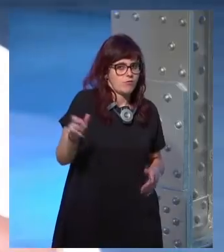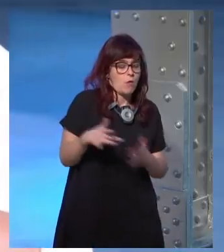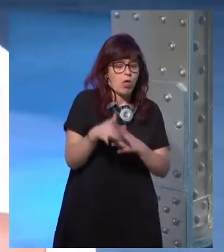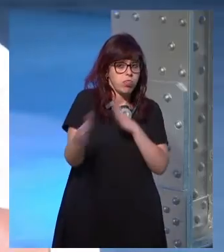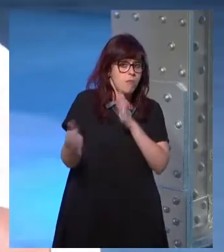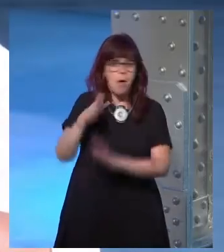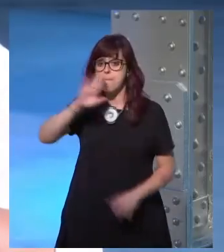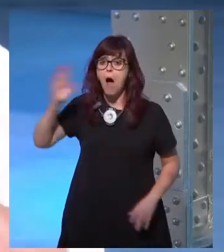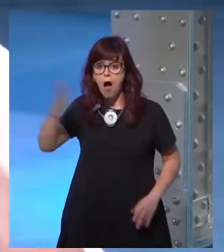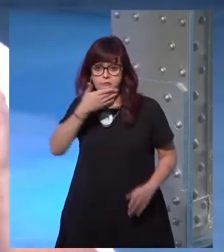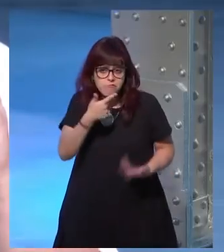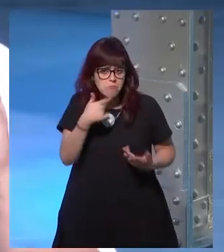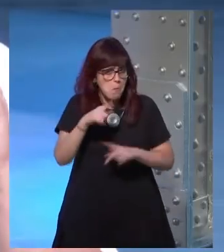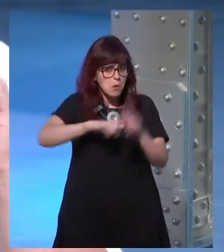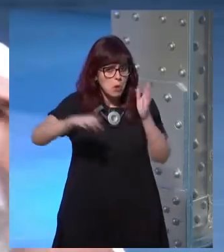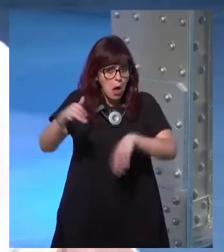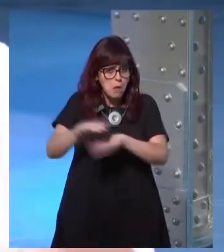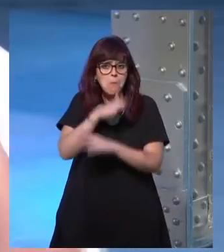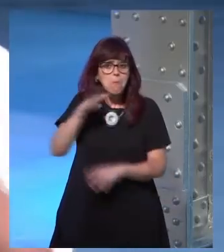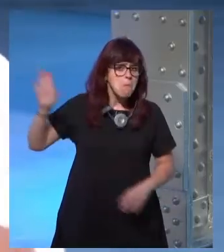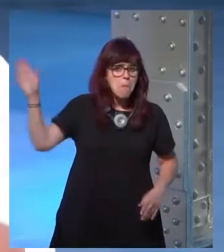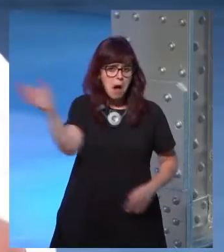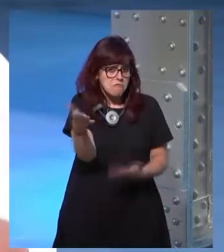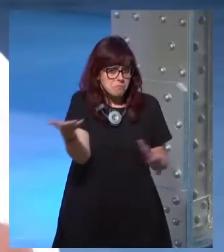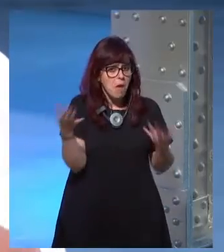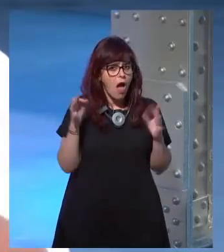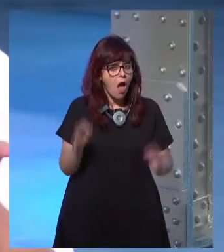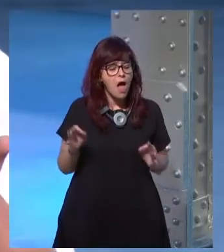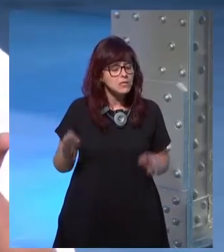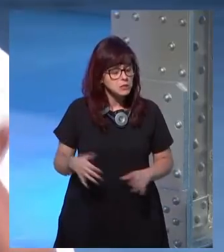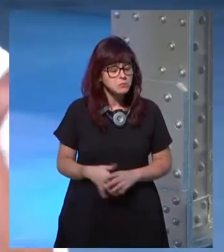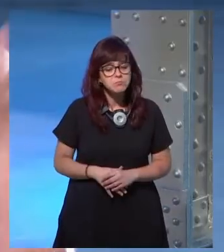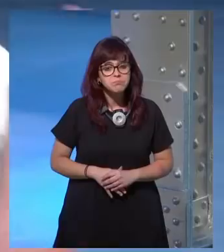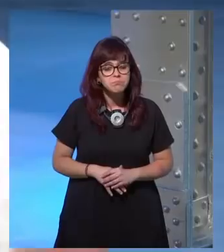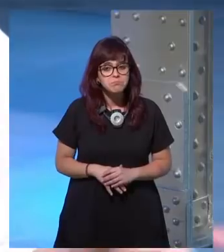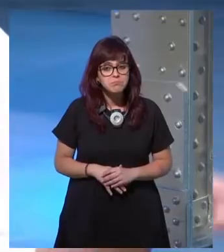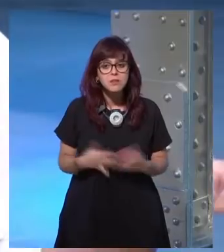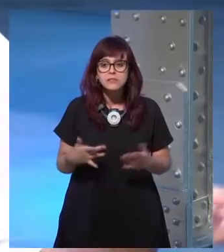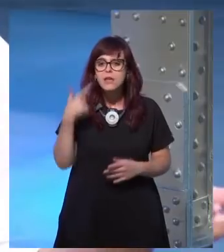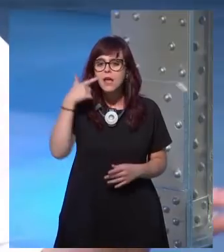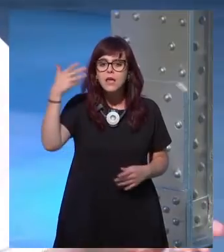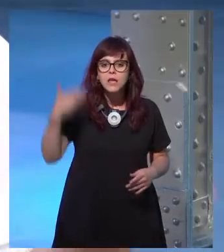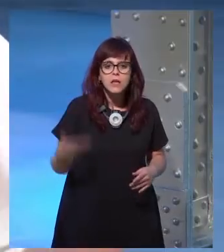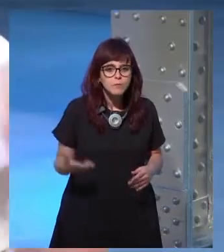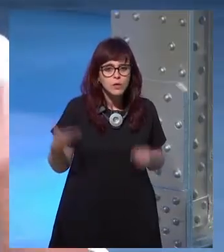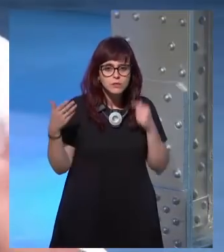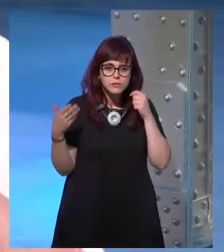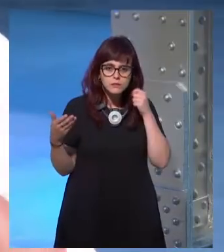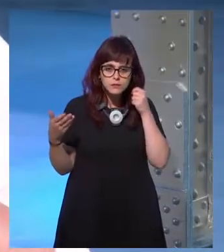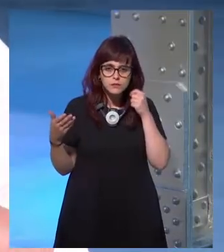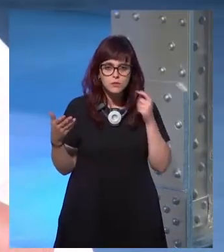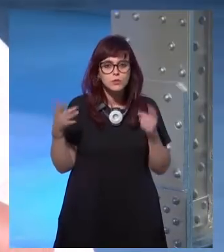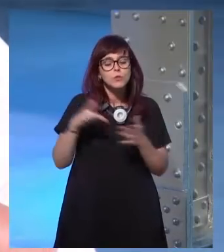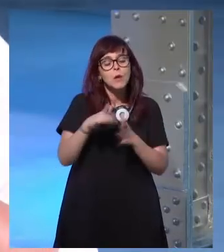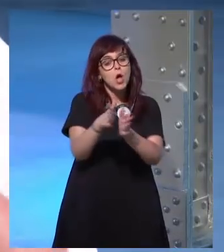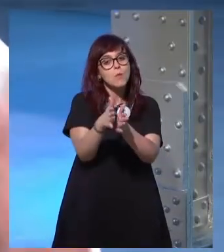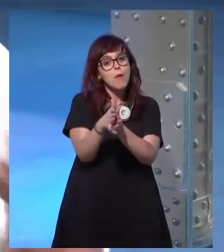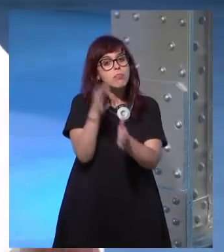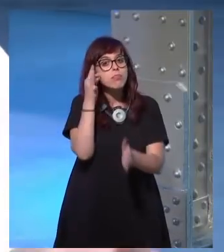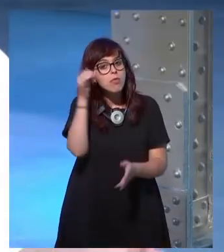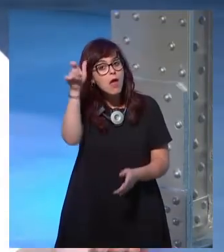of young women will see that behavior, and when they come out and they call it out, you need to support that and just go, oh shit, I didn't see